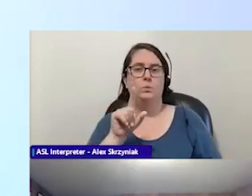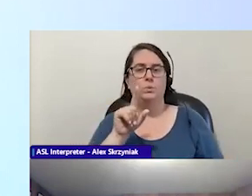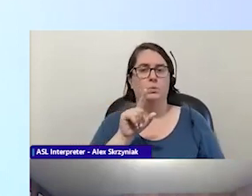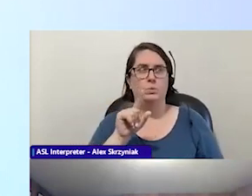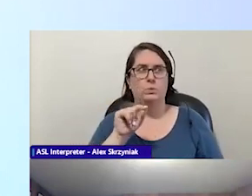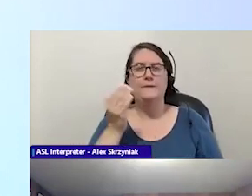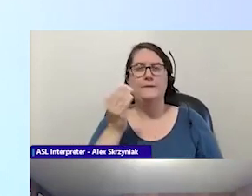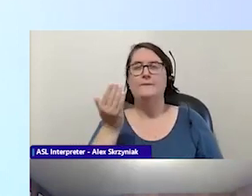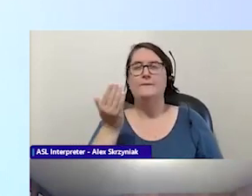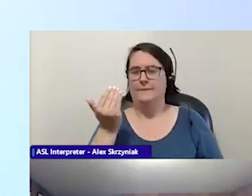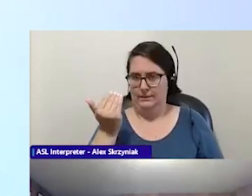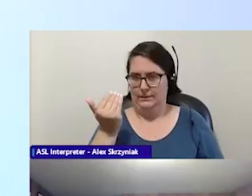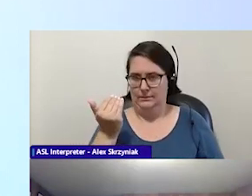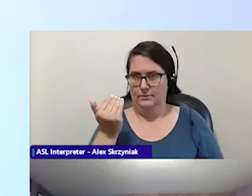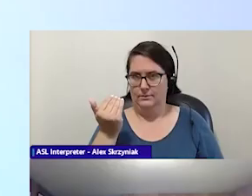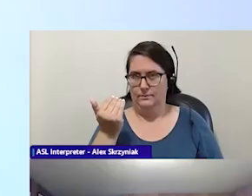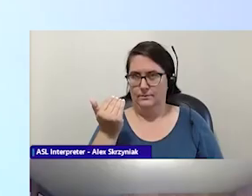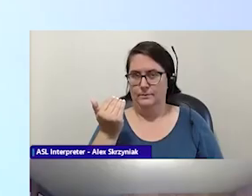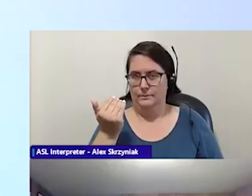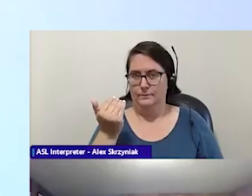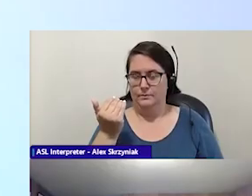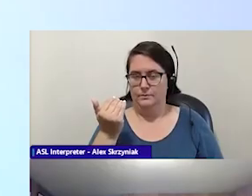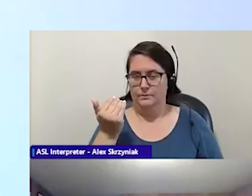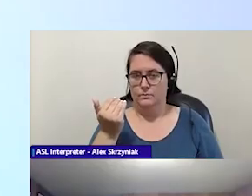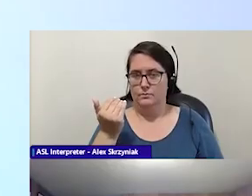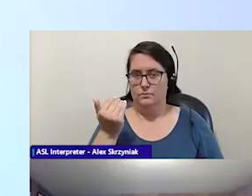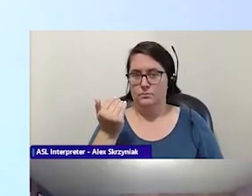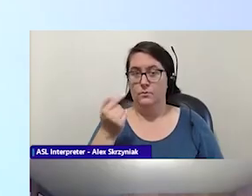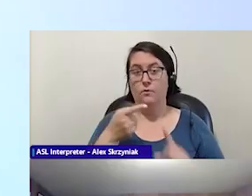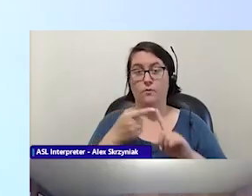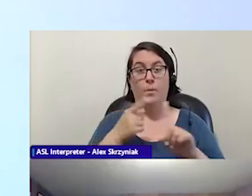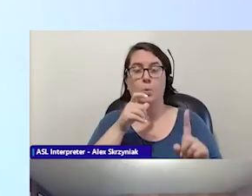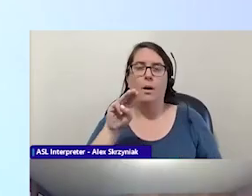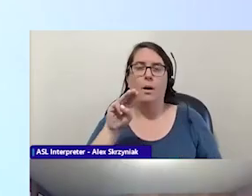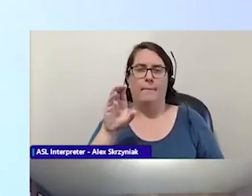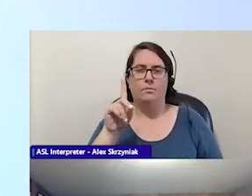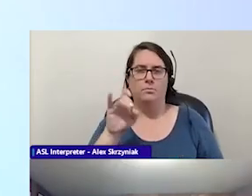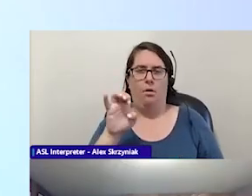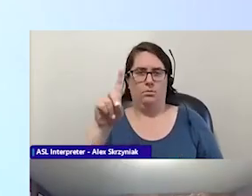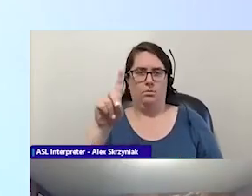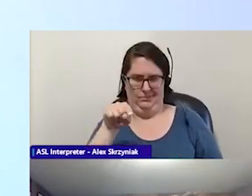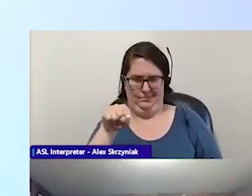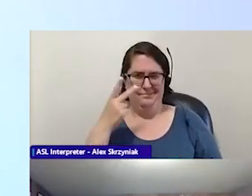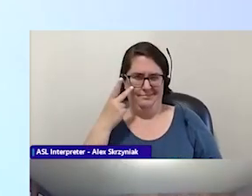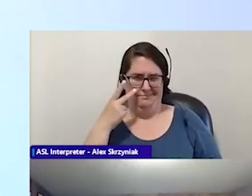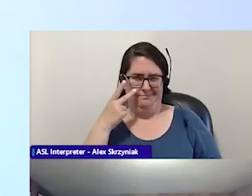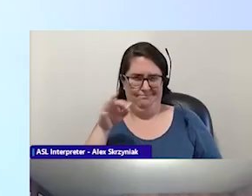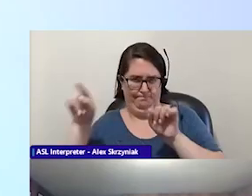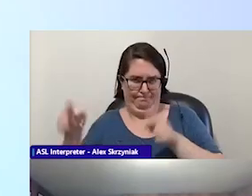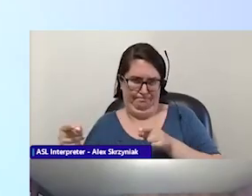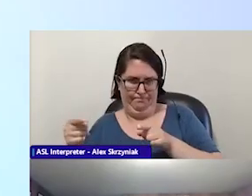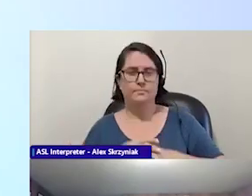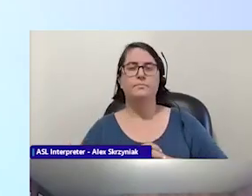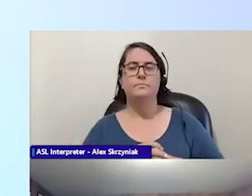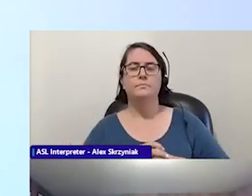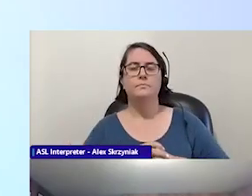2015 and by McDonald. And the module includes